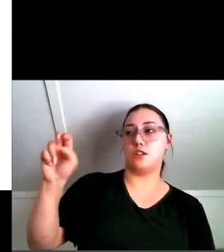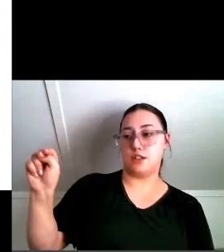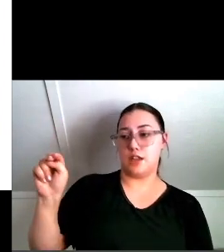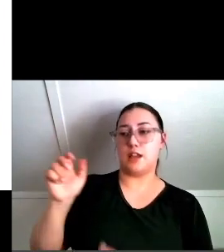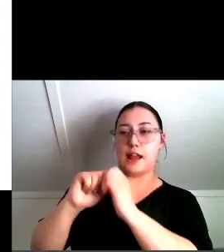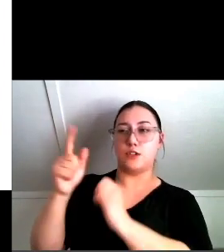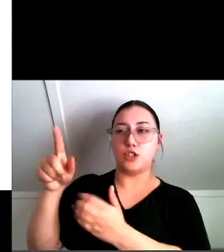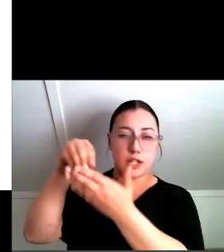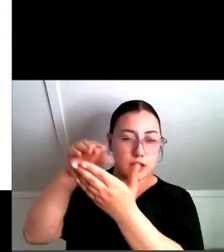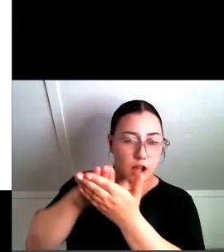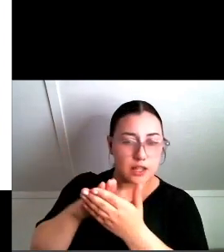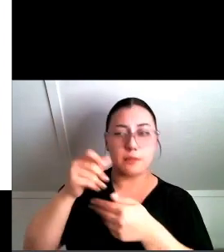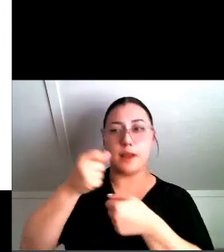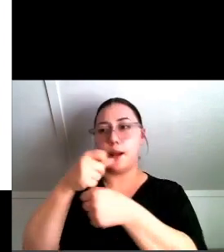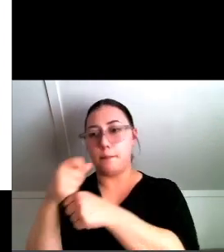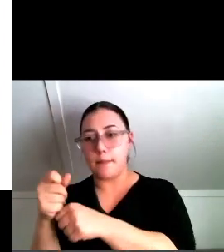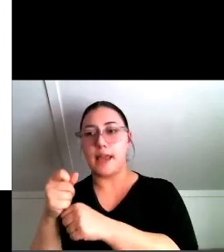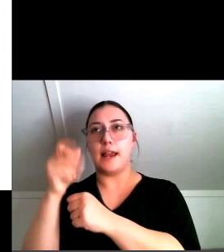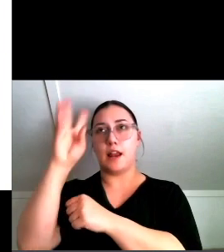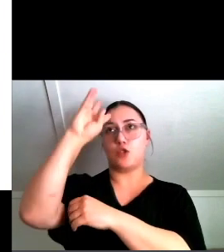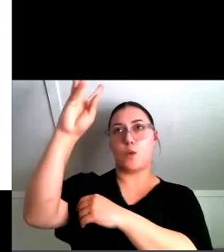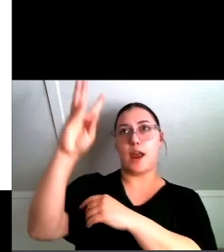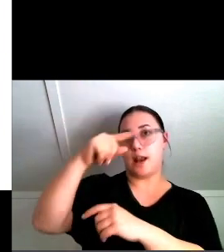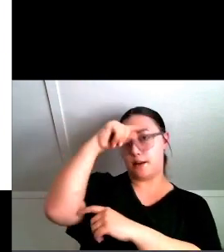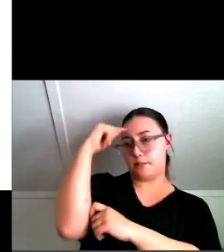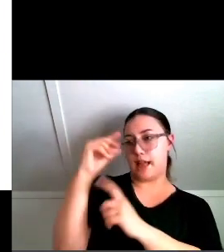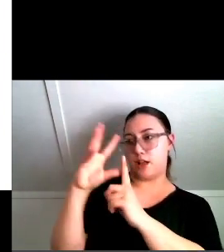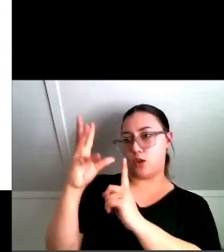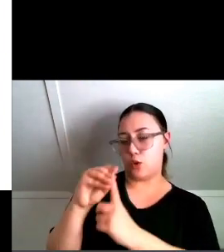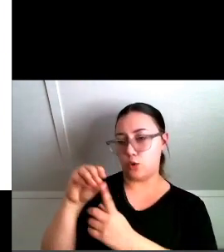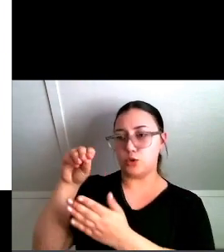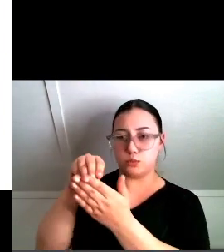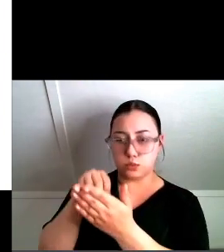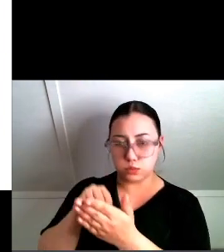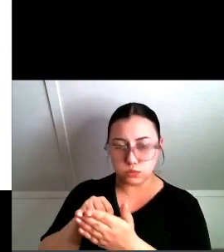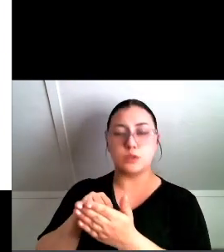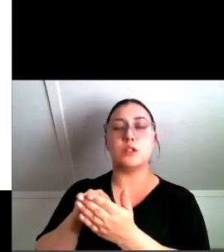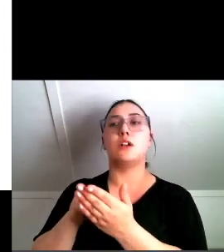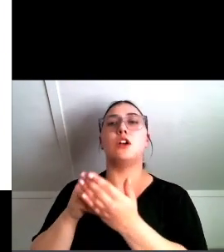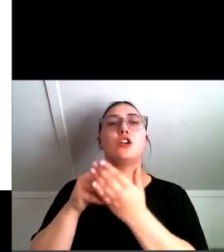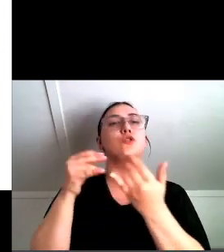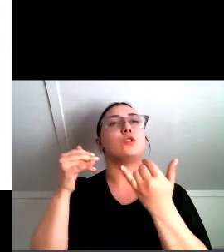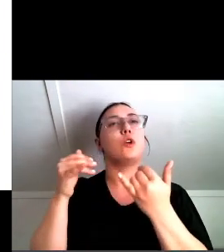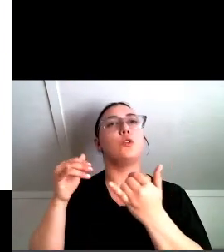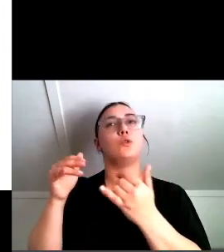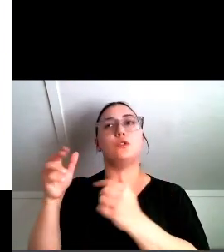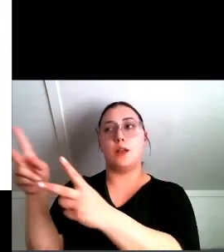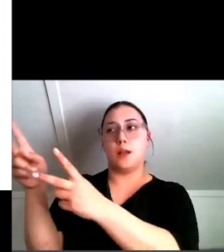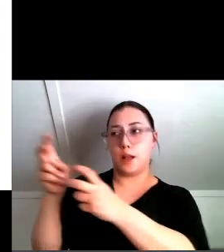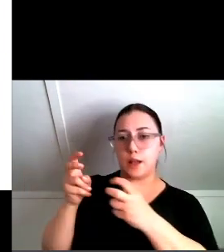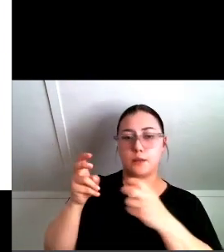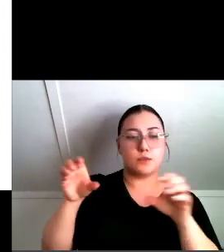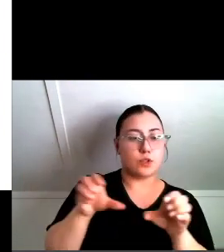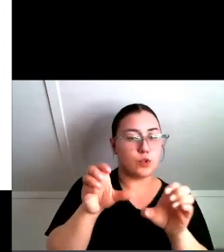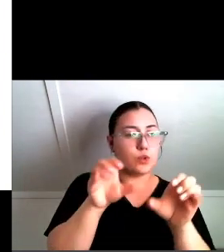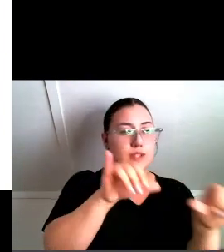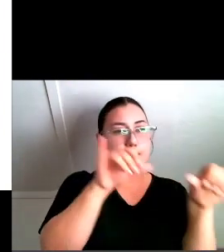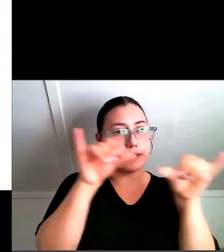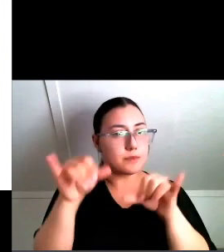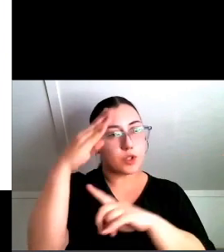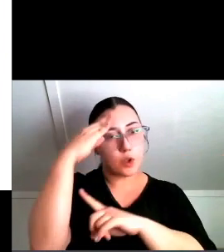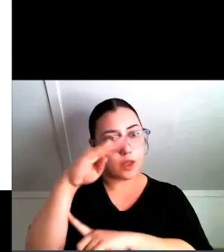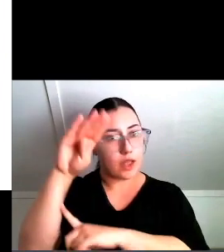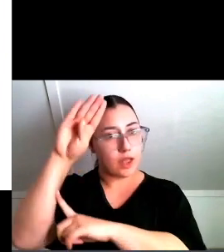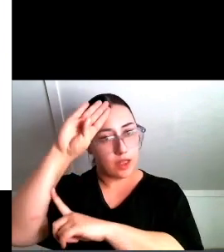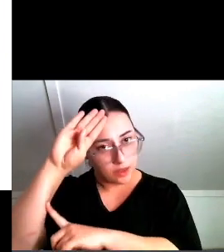number of students and faculty on campus to do those similar kinds of investigations through their own disciplines. So anthropologists did anthropological